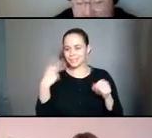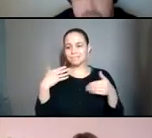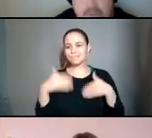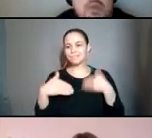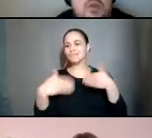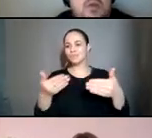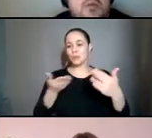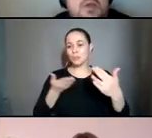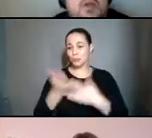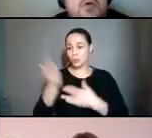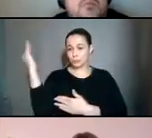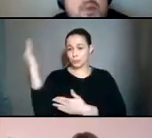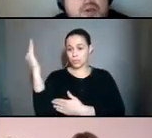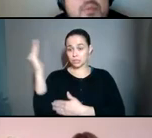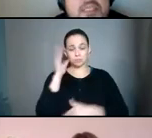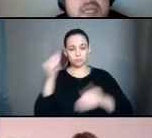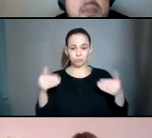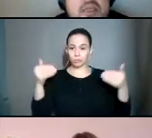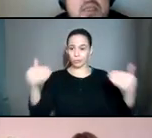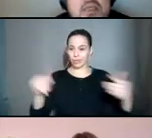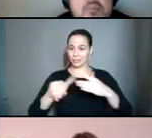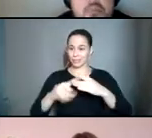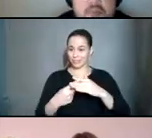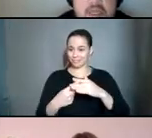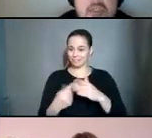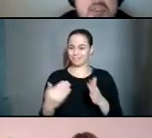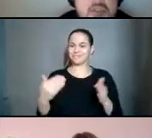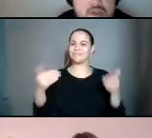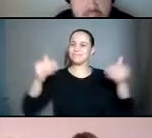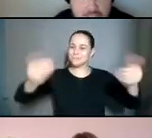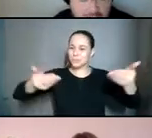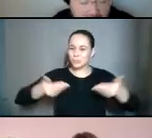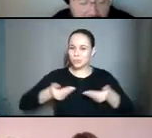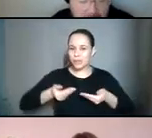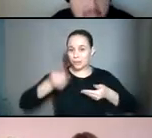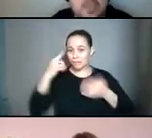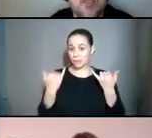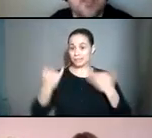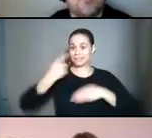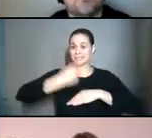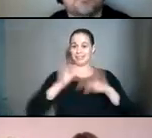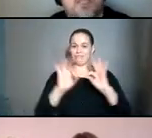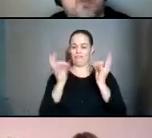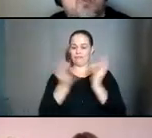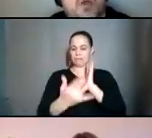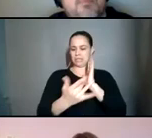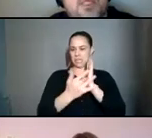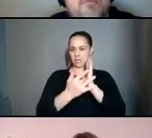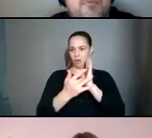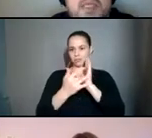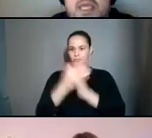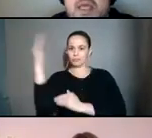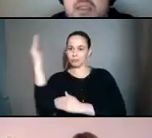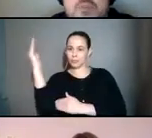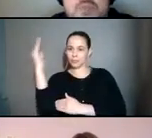ahead and get started. Welcome everybody to today's Family Technology webinar. Today our presenters are going